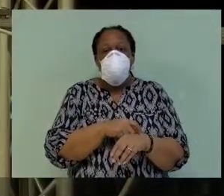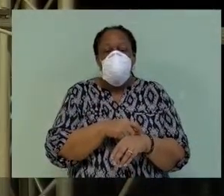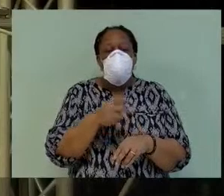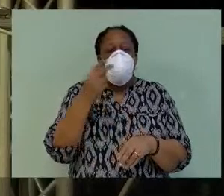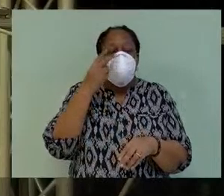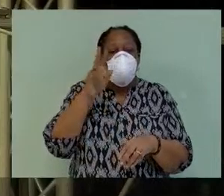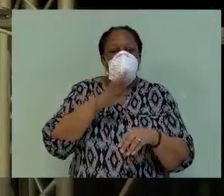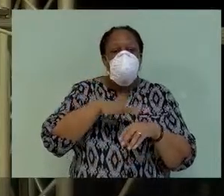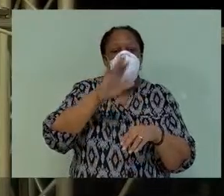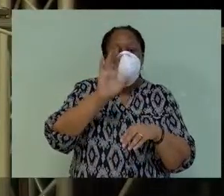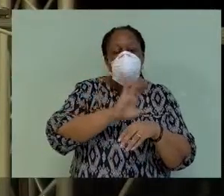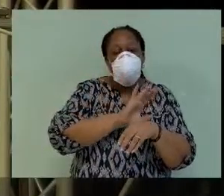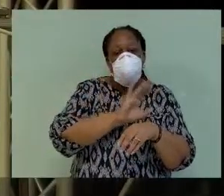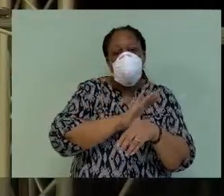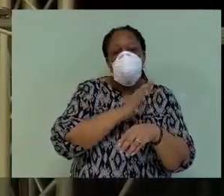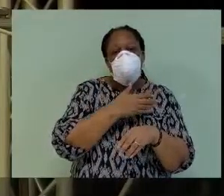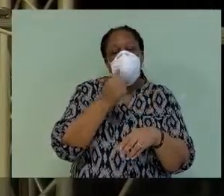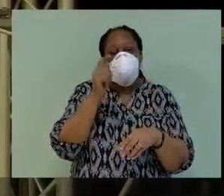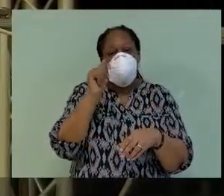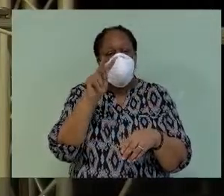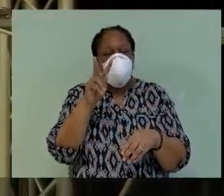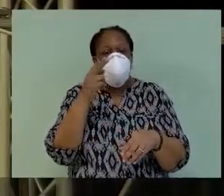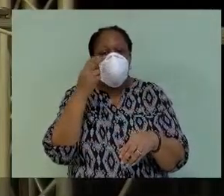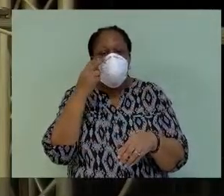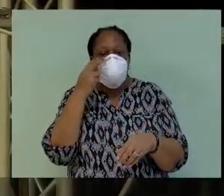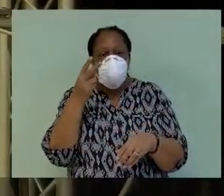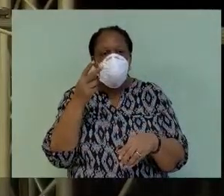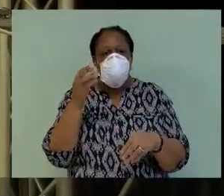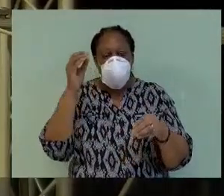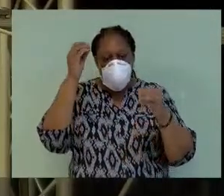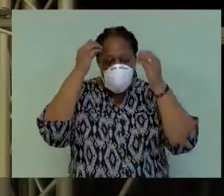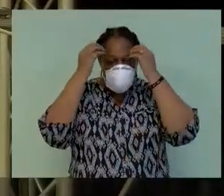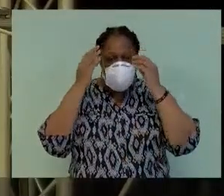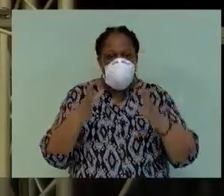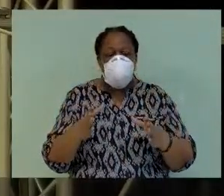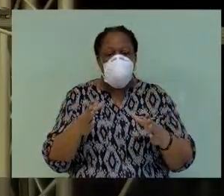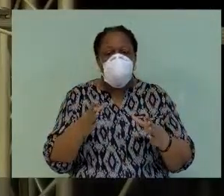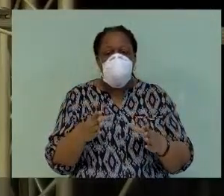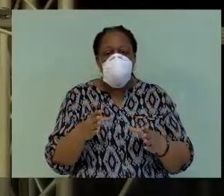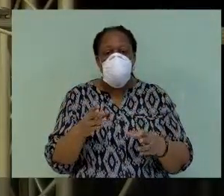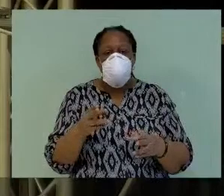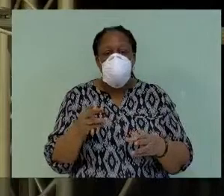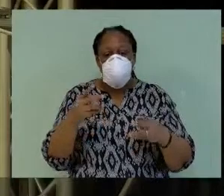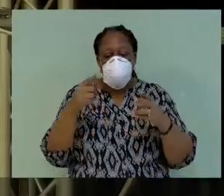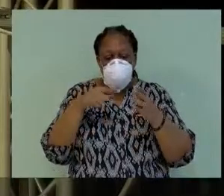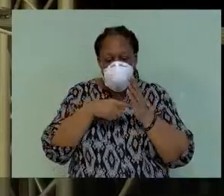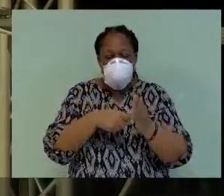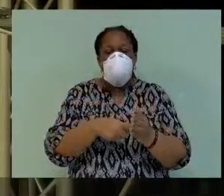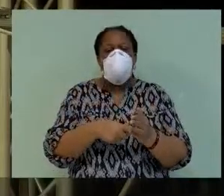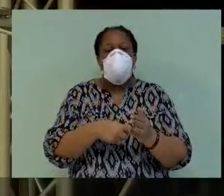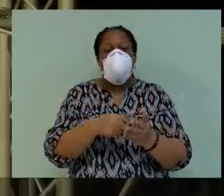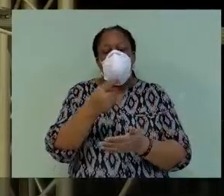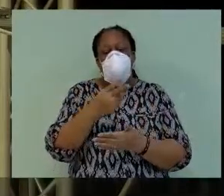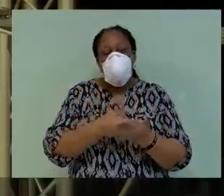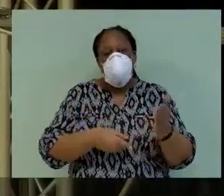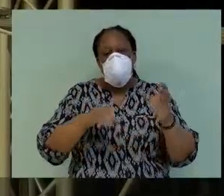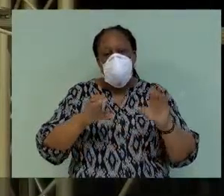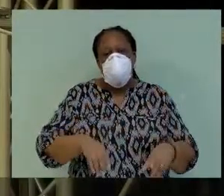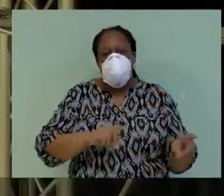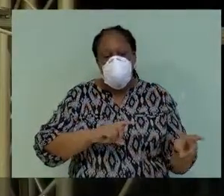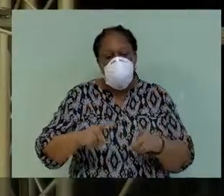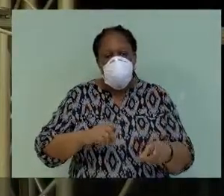of the St. Kitts and Nevis Athletic Association, and Mr. Adolphus Jones, former